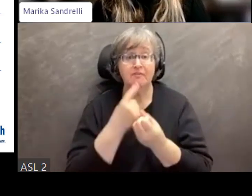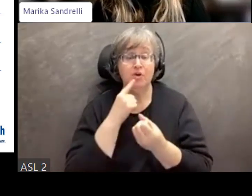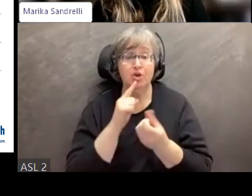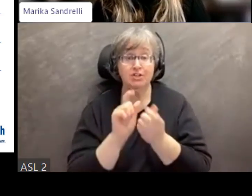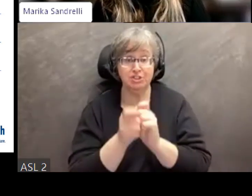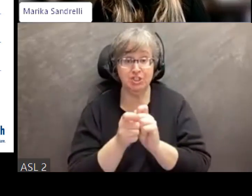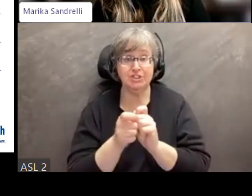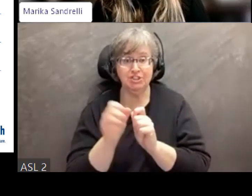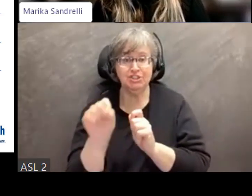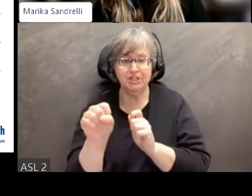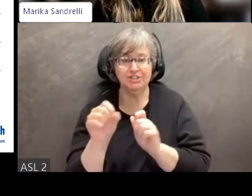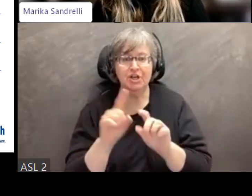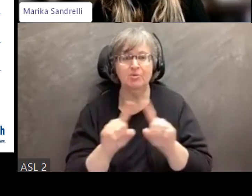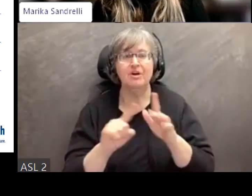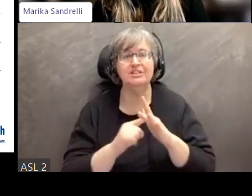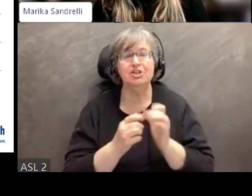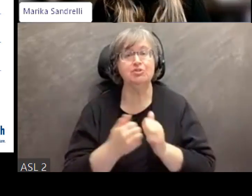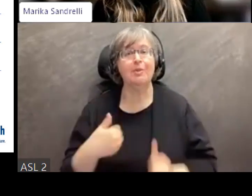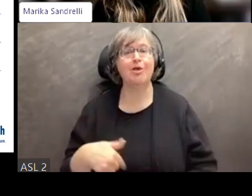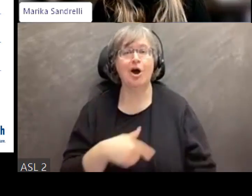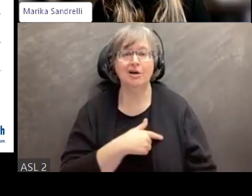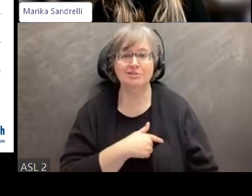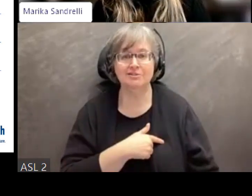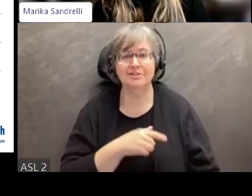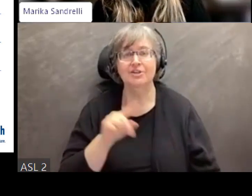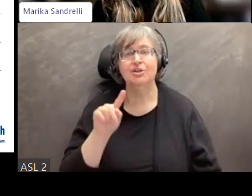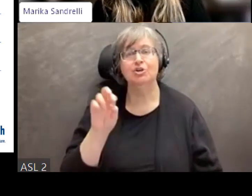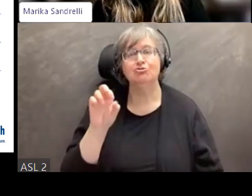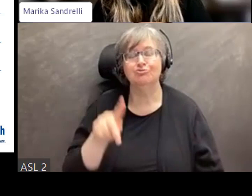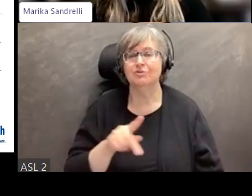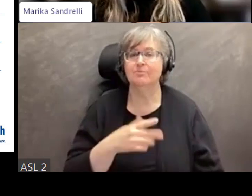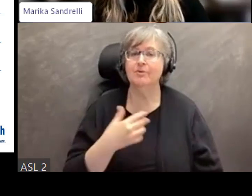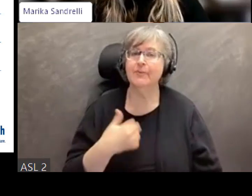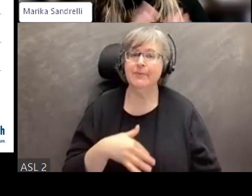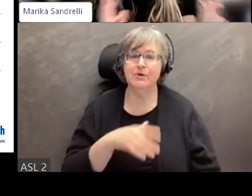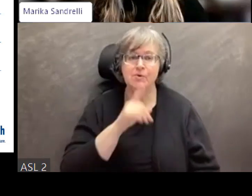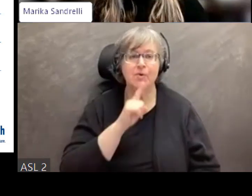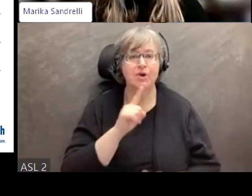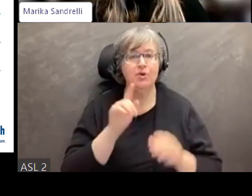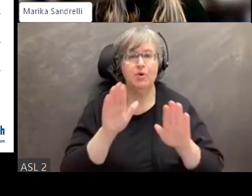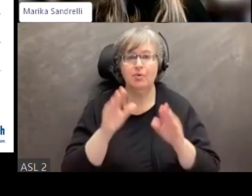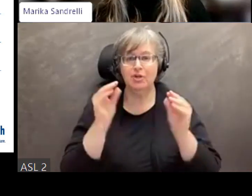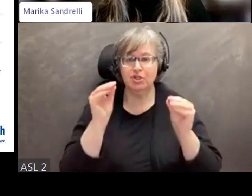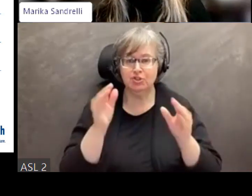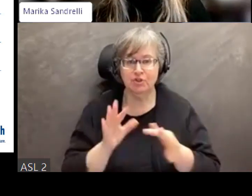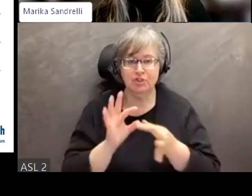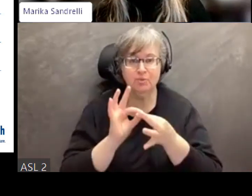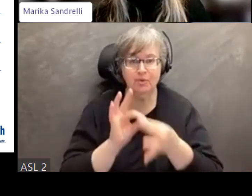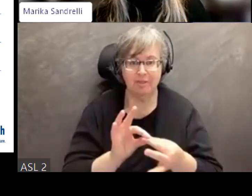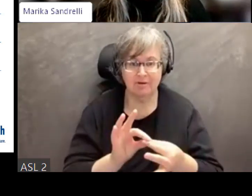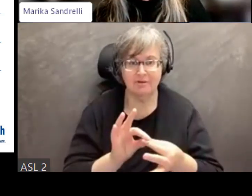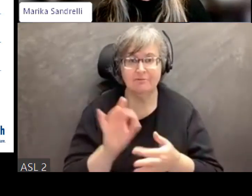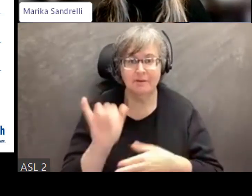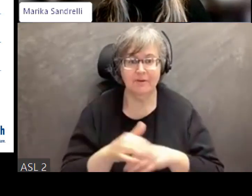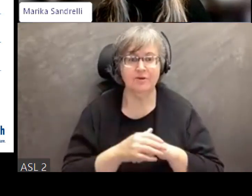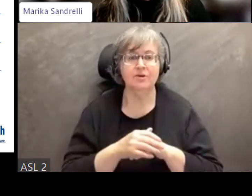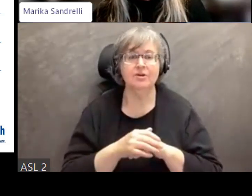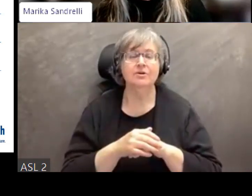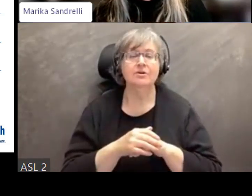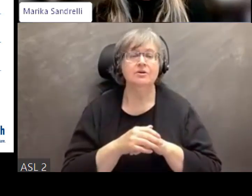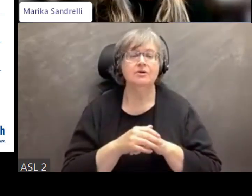don't advocate for change, but it starts with us, and TRIP has really been an incredible teacher around